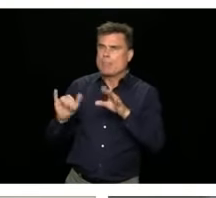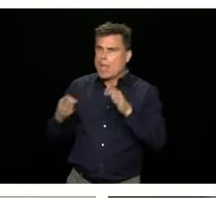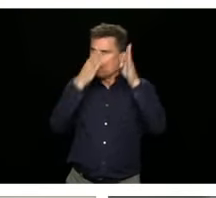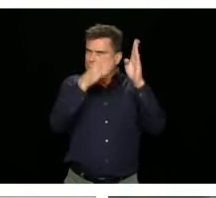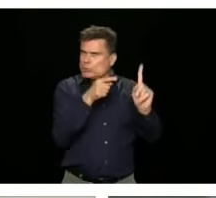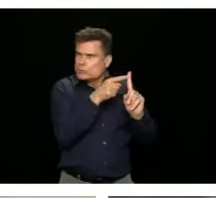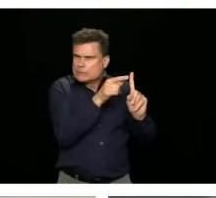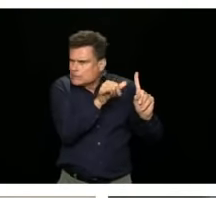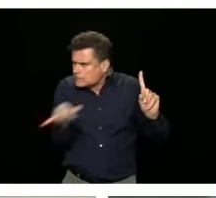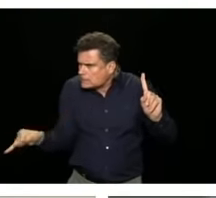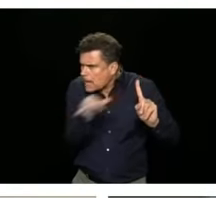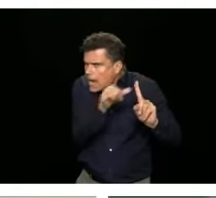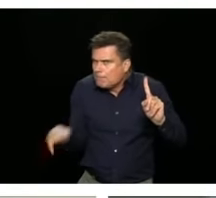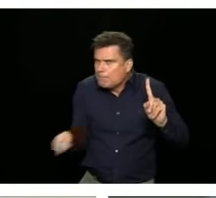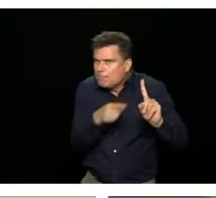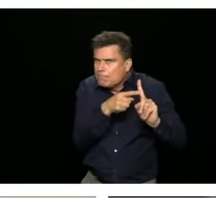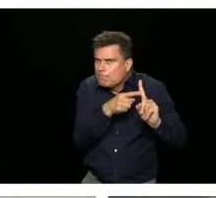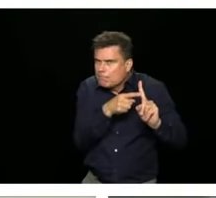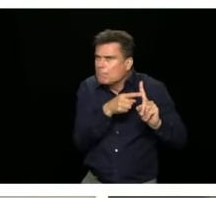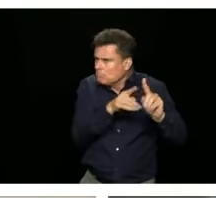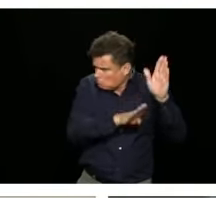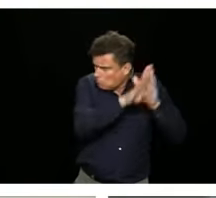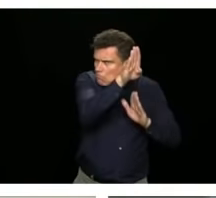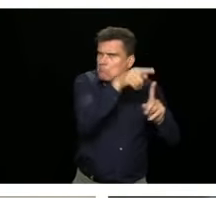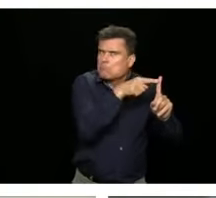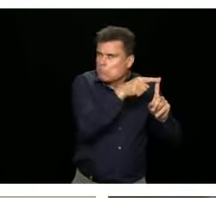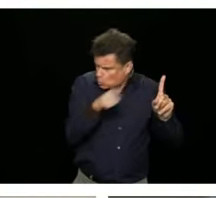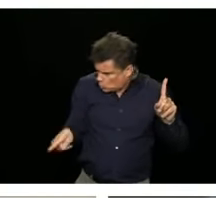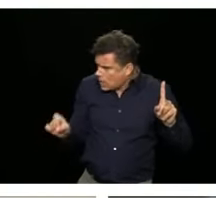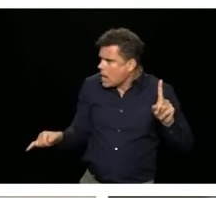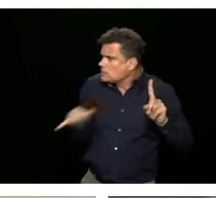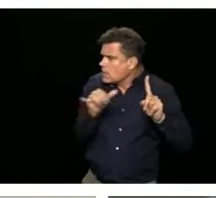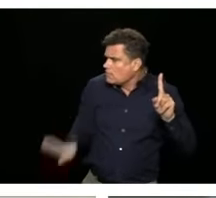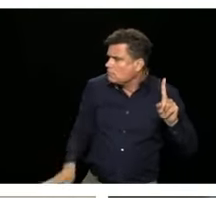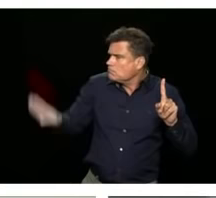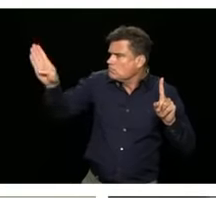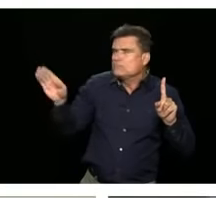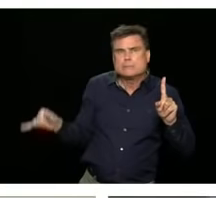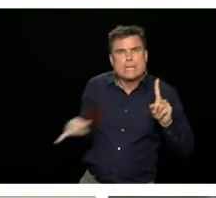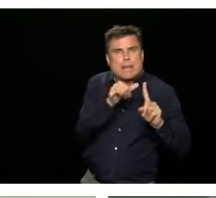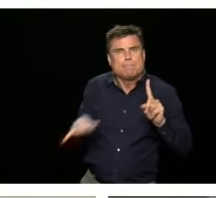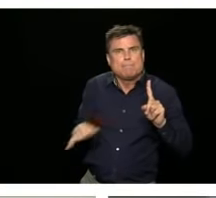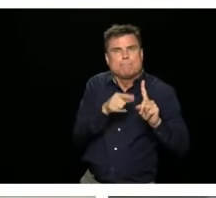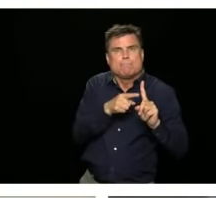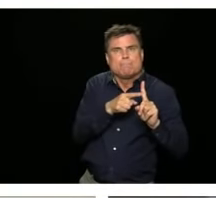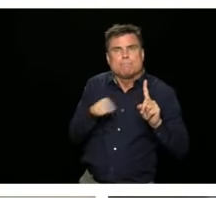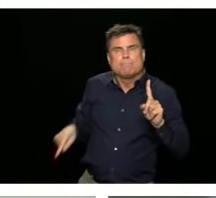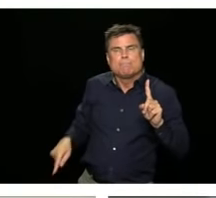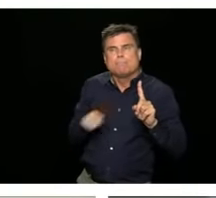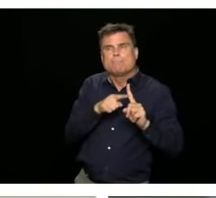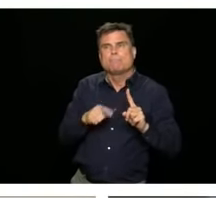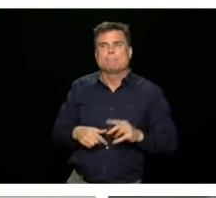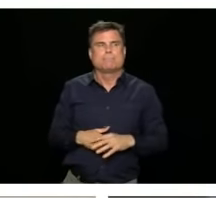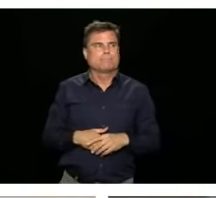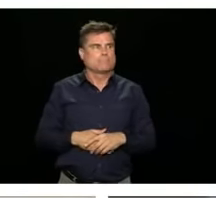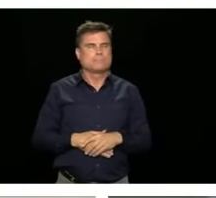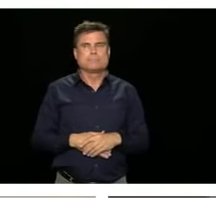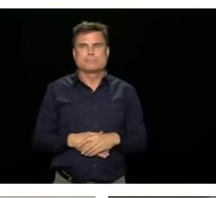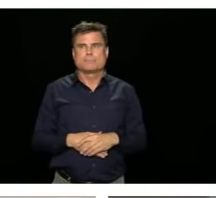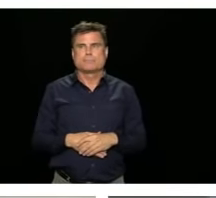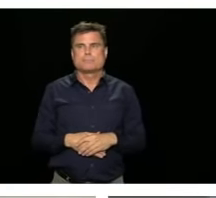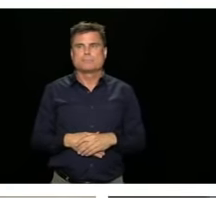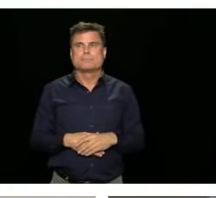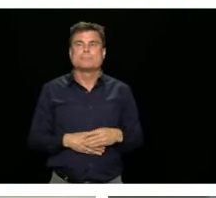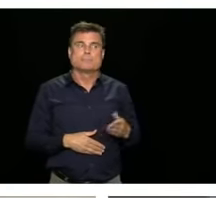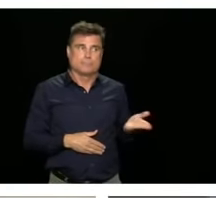it is a diversity that we have in British Columbia and as well all over Canada is what makes us very special, is that we're not a melting